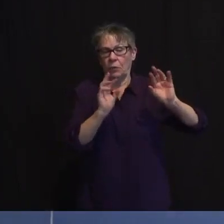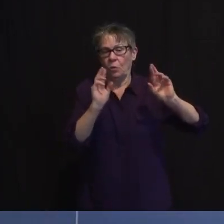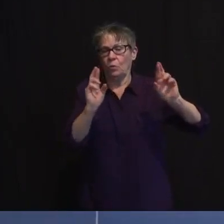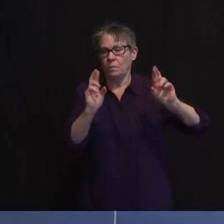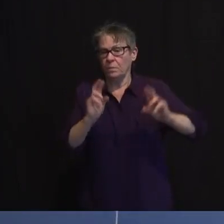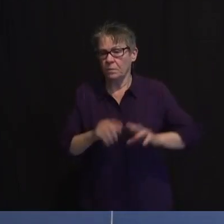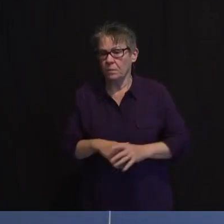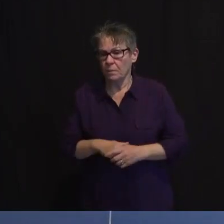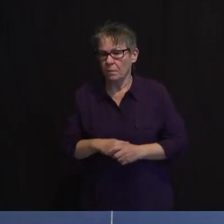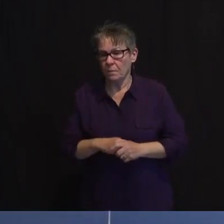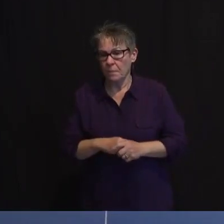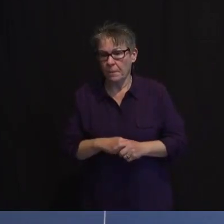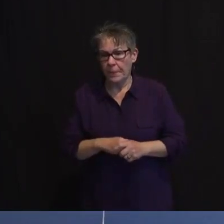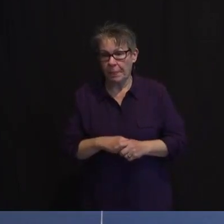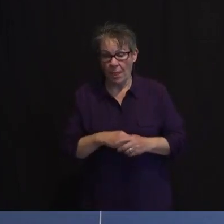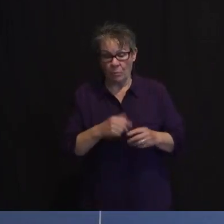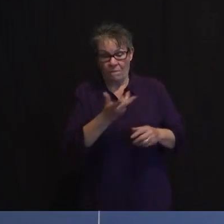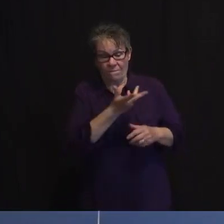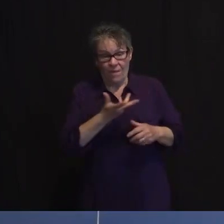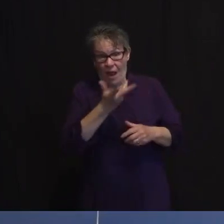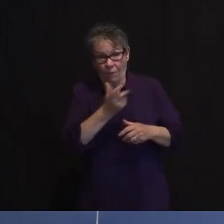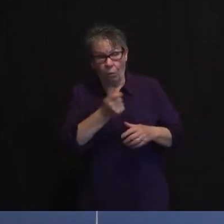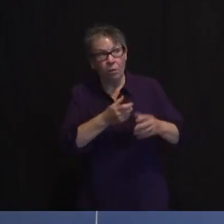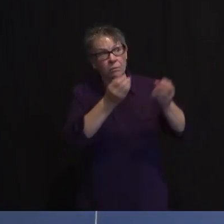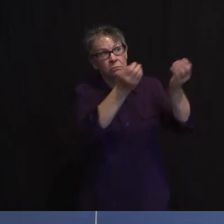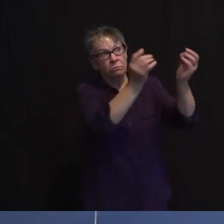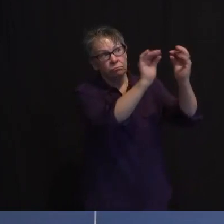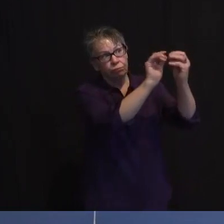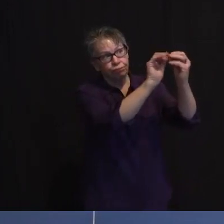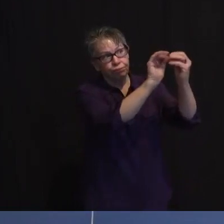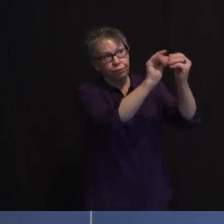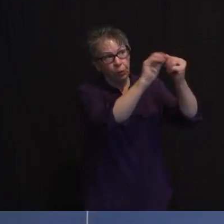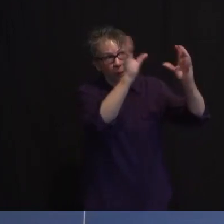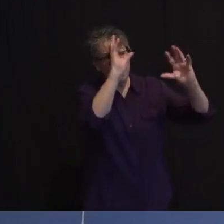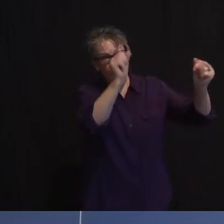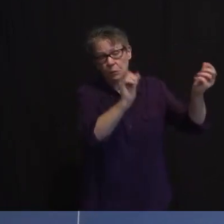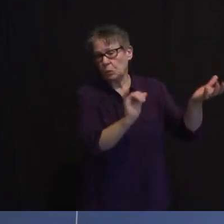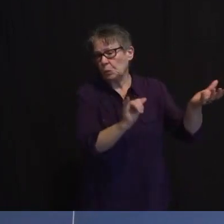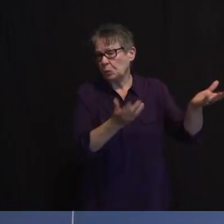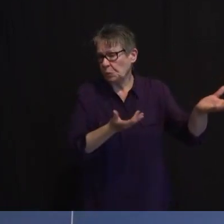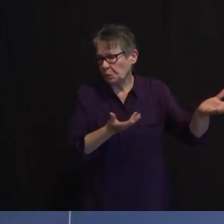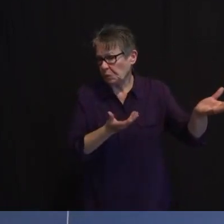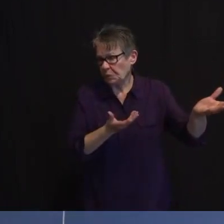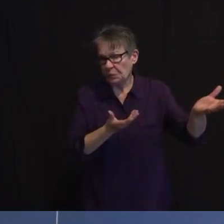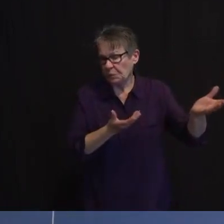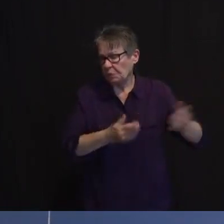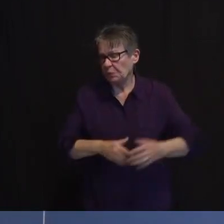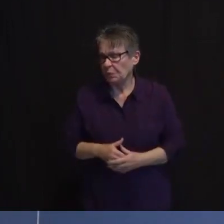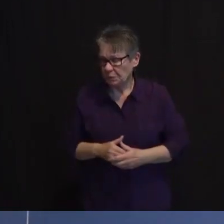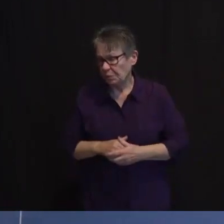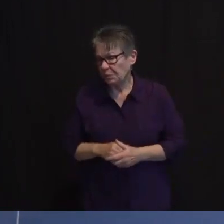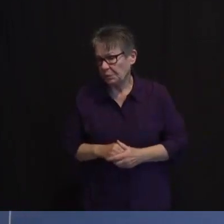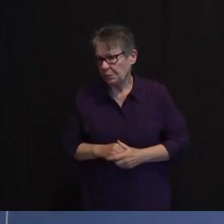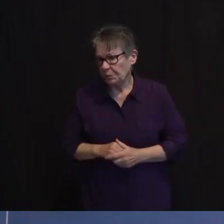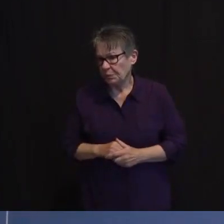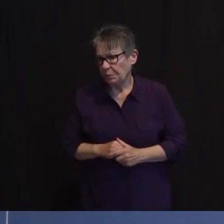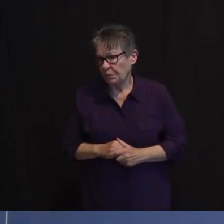the triage guidelines that Dave asked about. On the triage guidelines, we anticipated that we were going to have to put